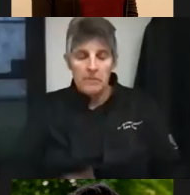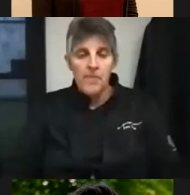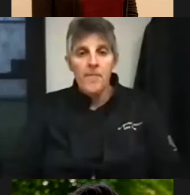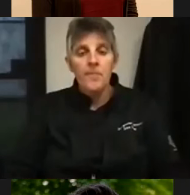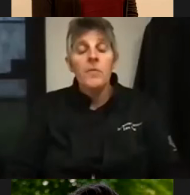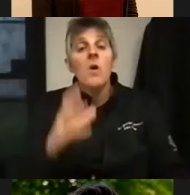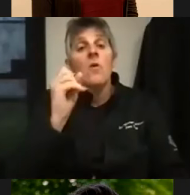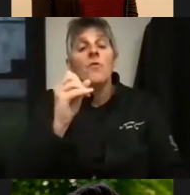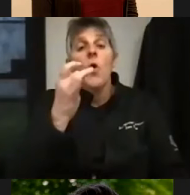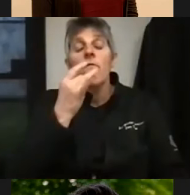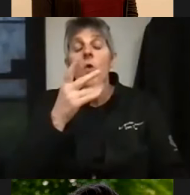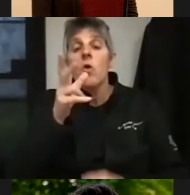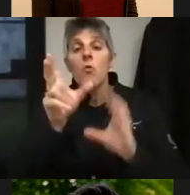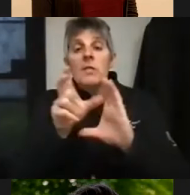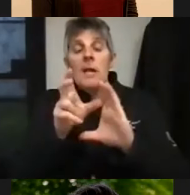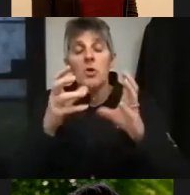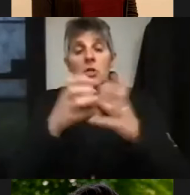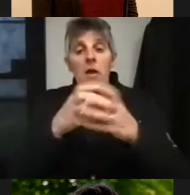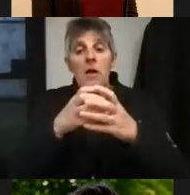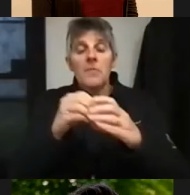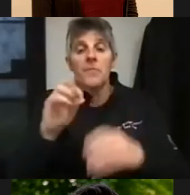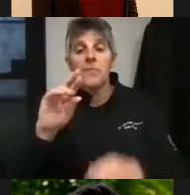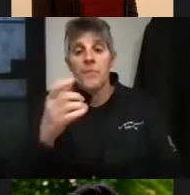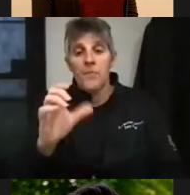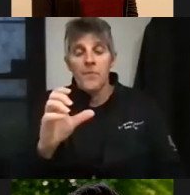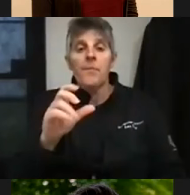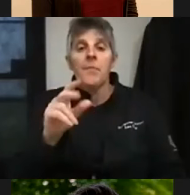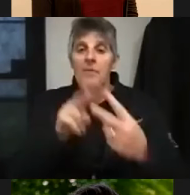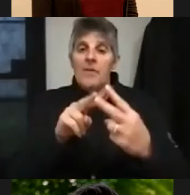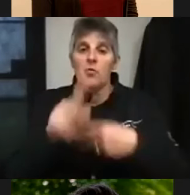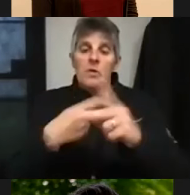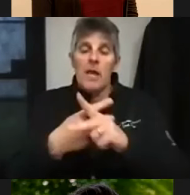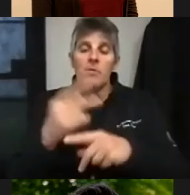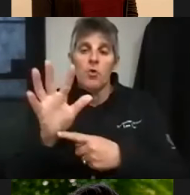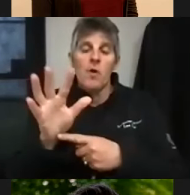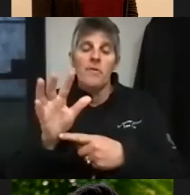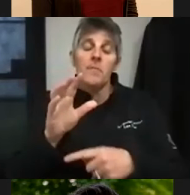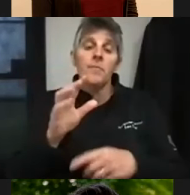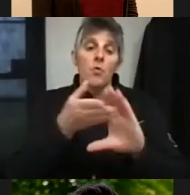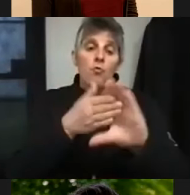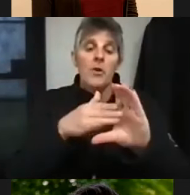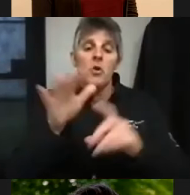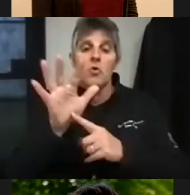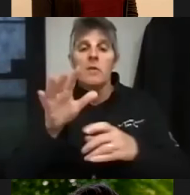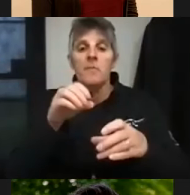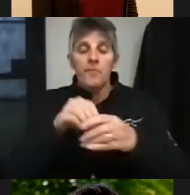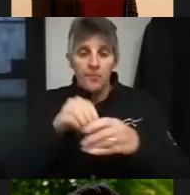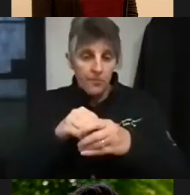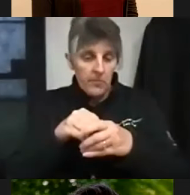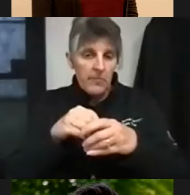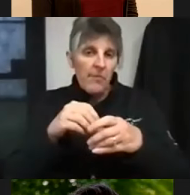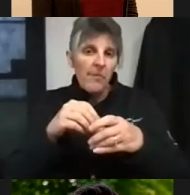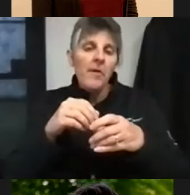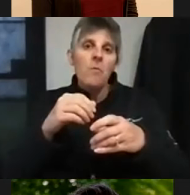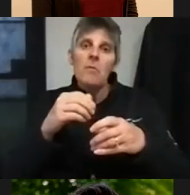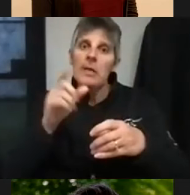So photoreceptor cells and the ganglion cells, these two types of neurons, retinal neurons, are in great need to be